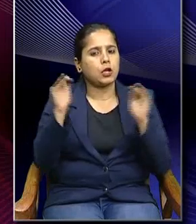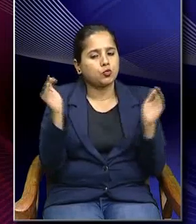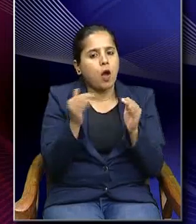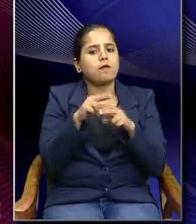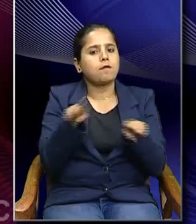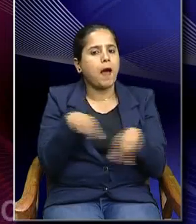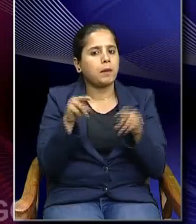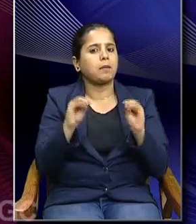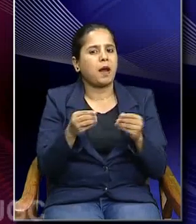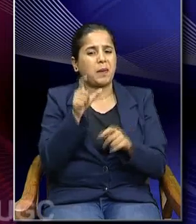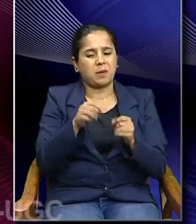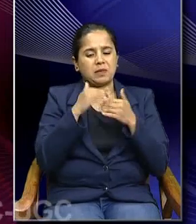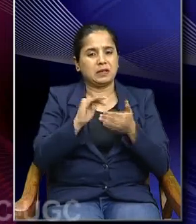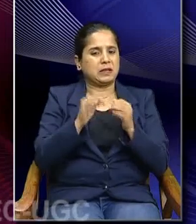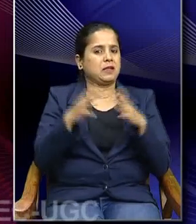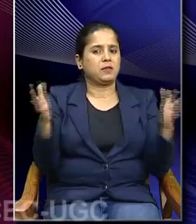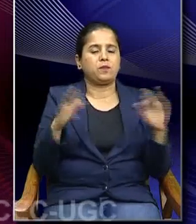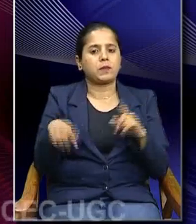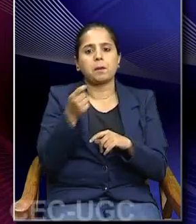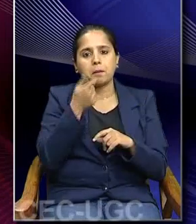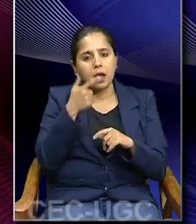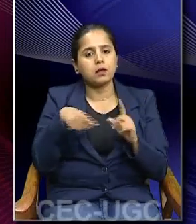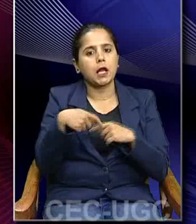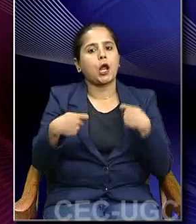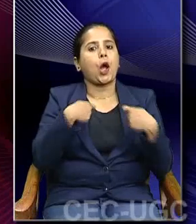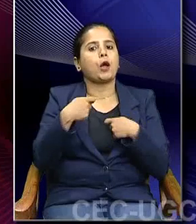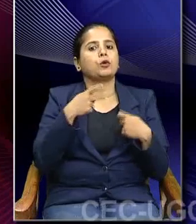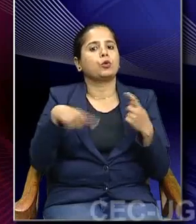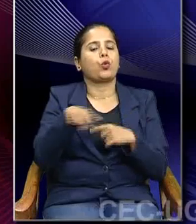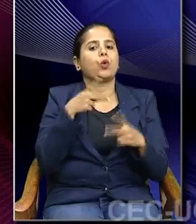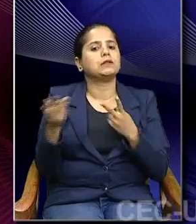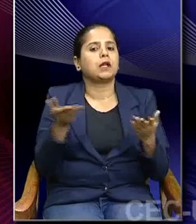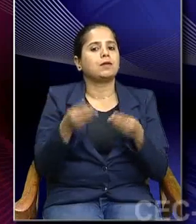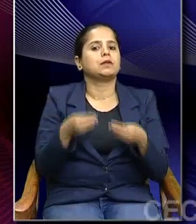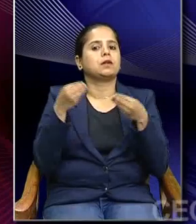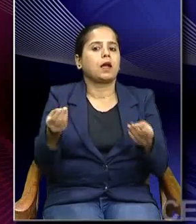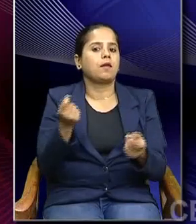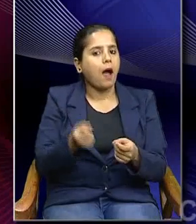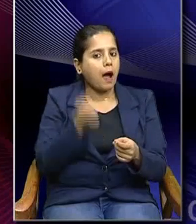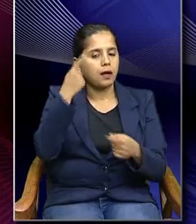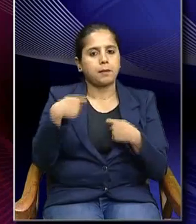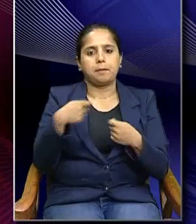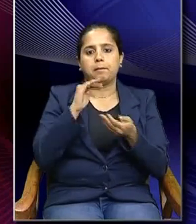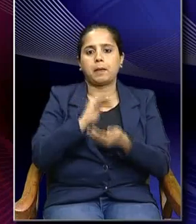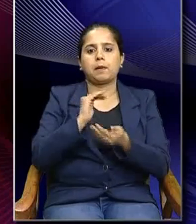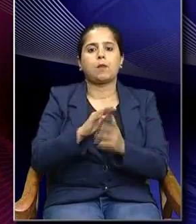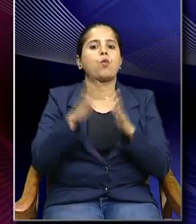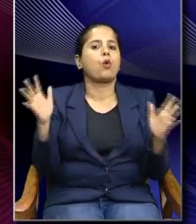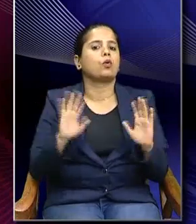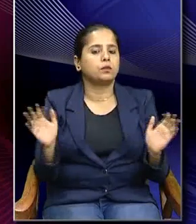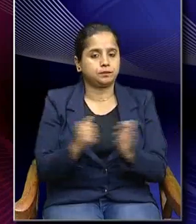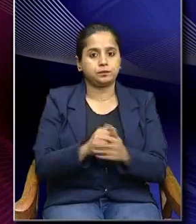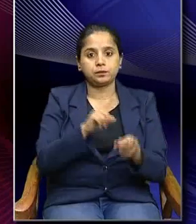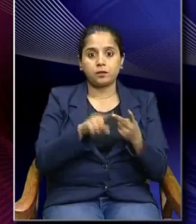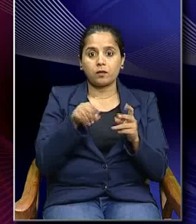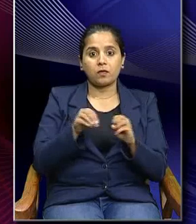family, and clinical services to control population. This period, the emphasis was on